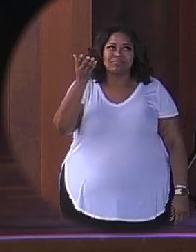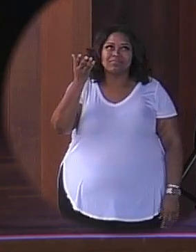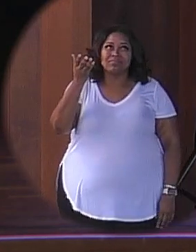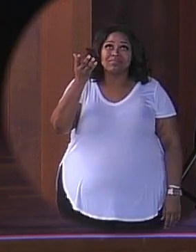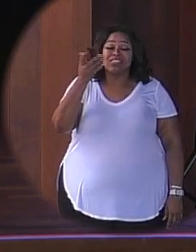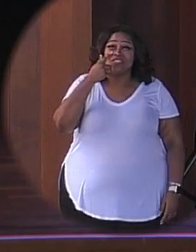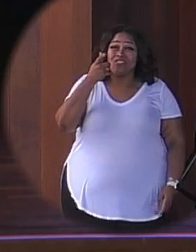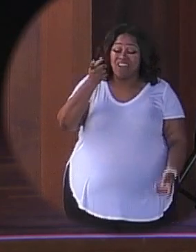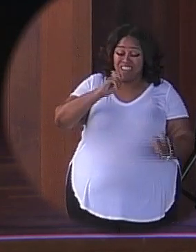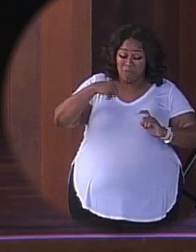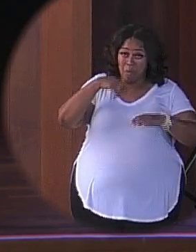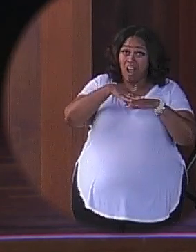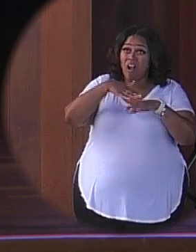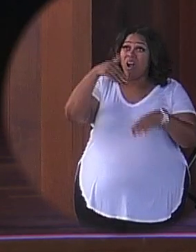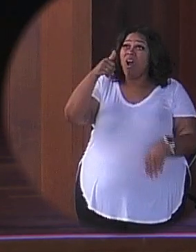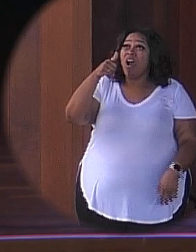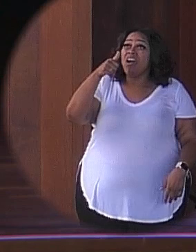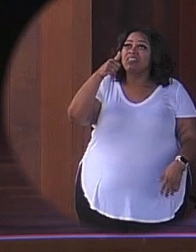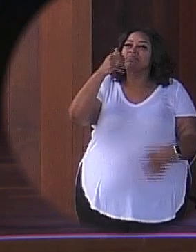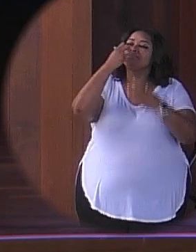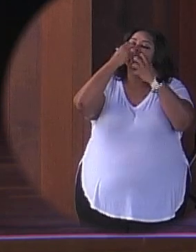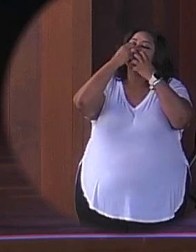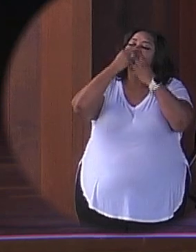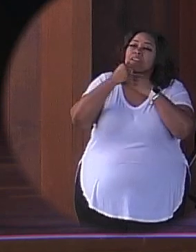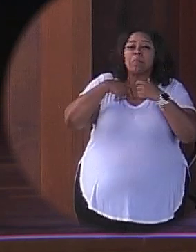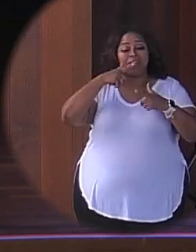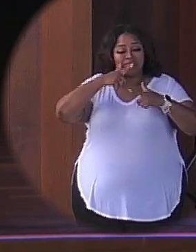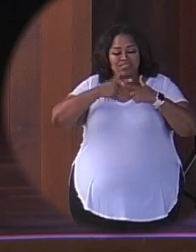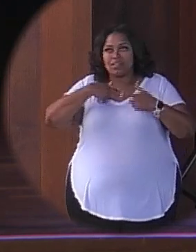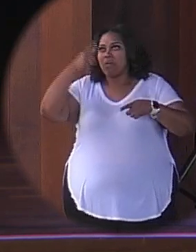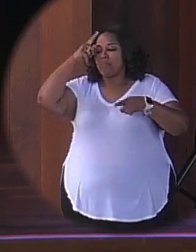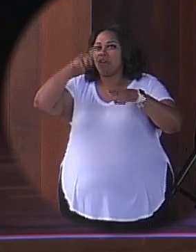for giving me a call to care about my sister and my brother.